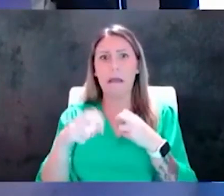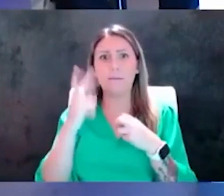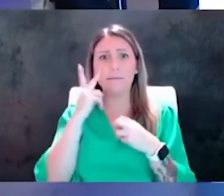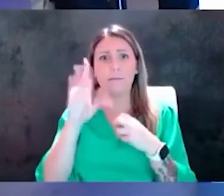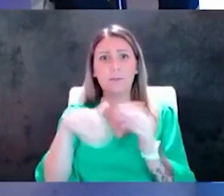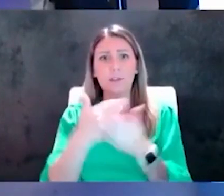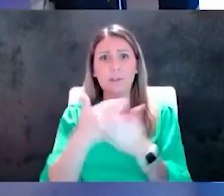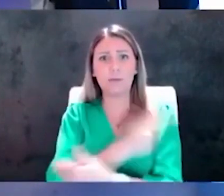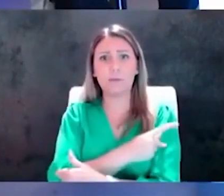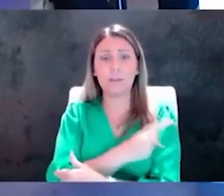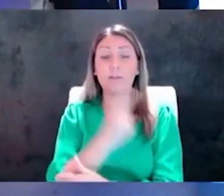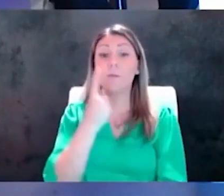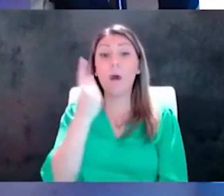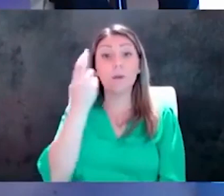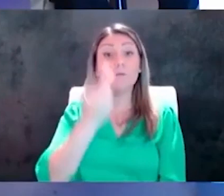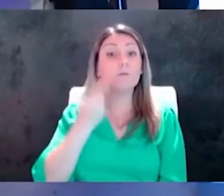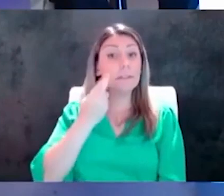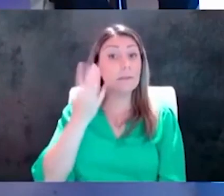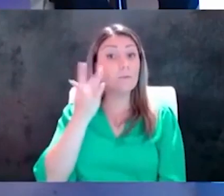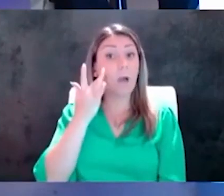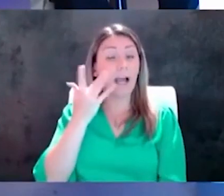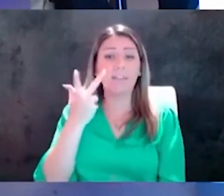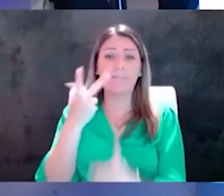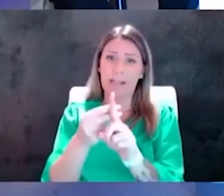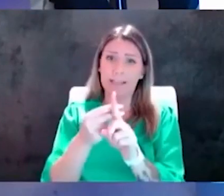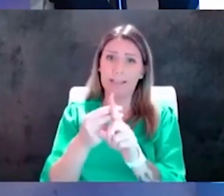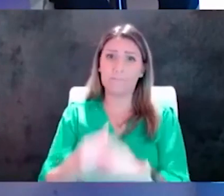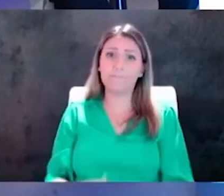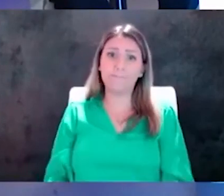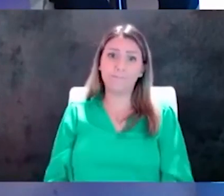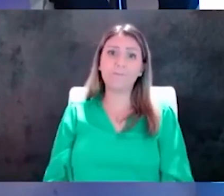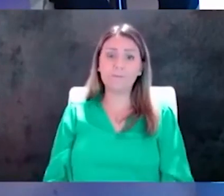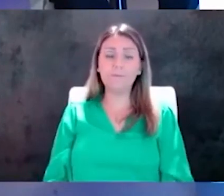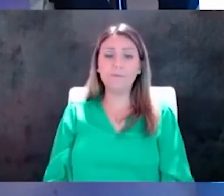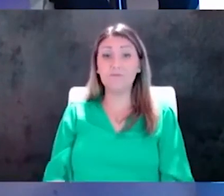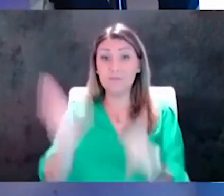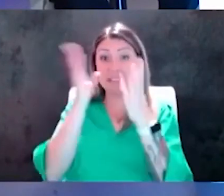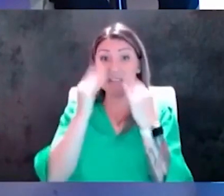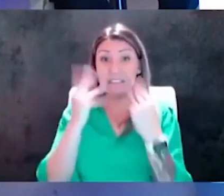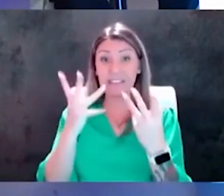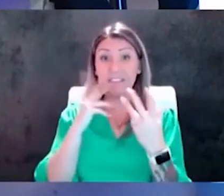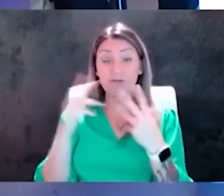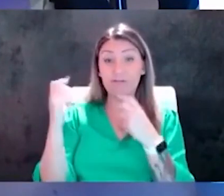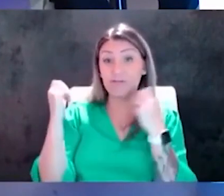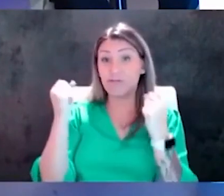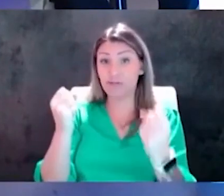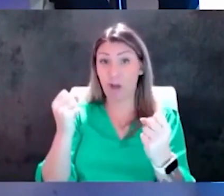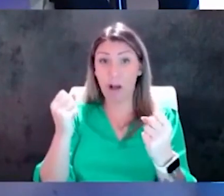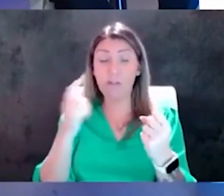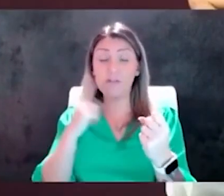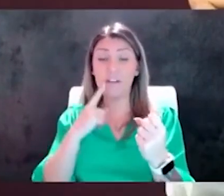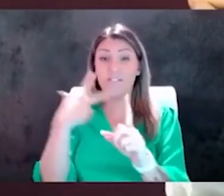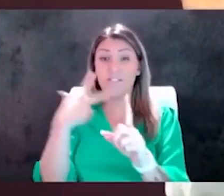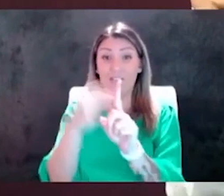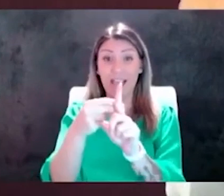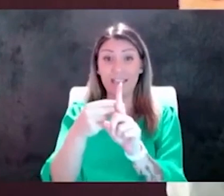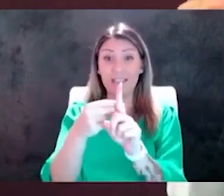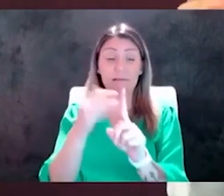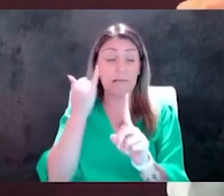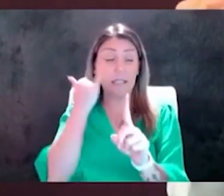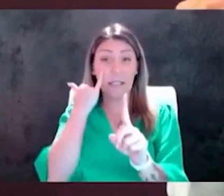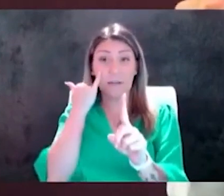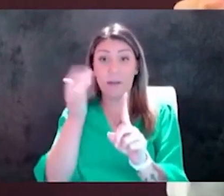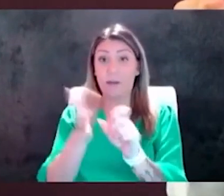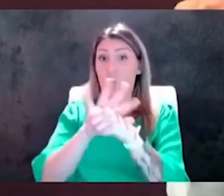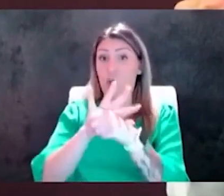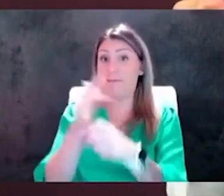more reason to be vaccinated, because I think the data is getting stronger and stronger that vaccination, even if you get COVID-19, reduces